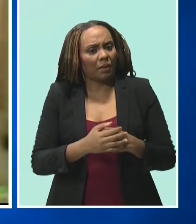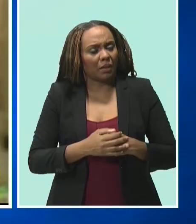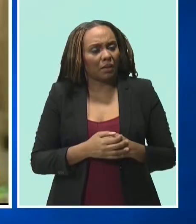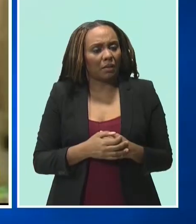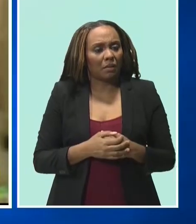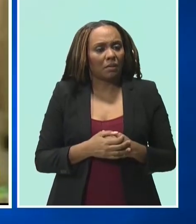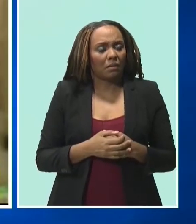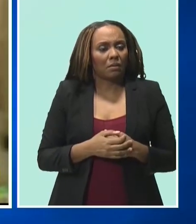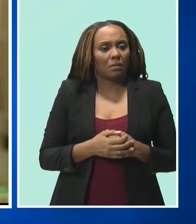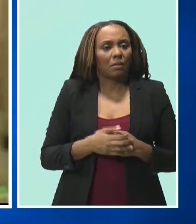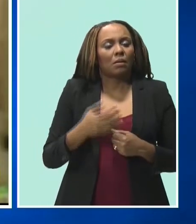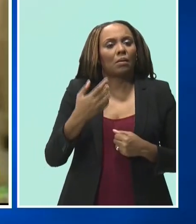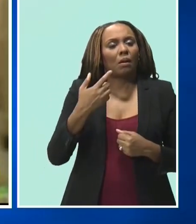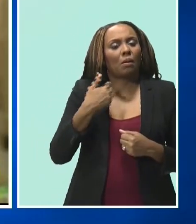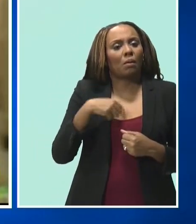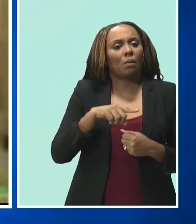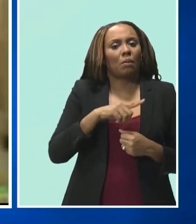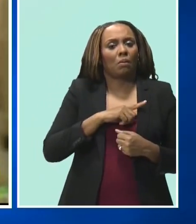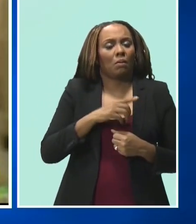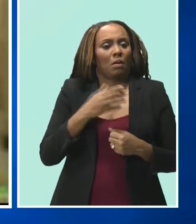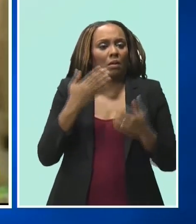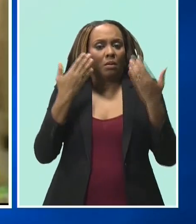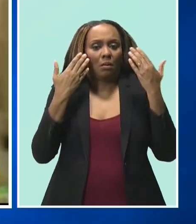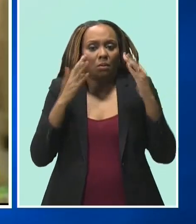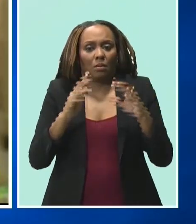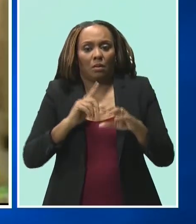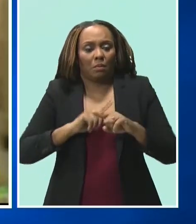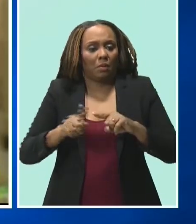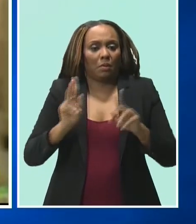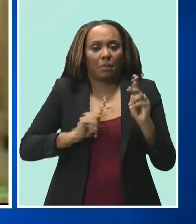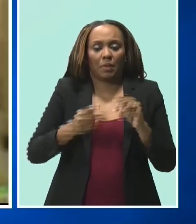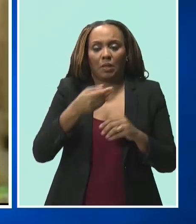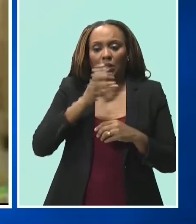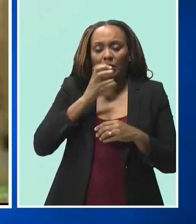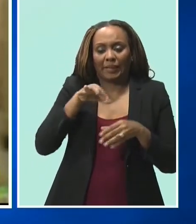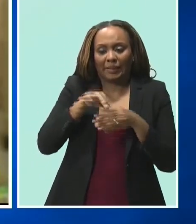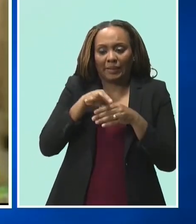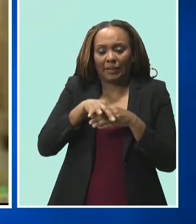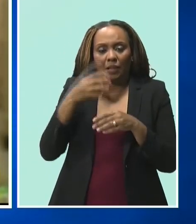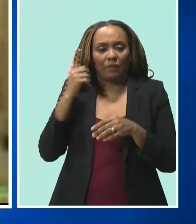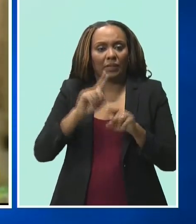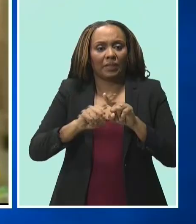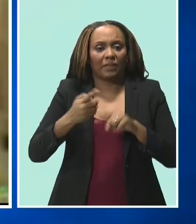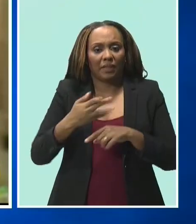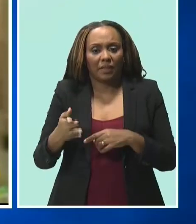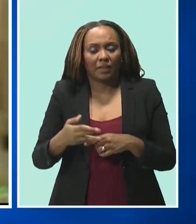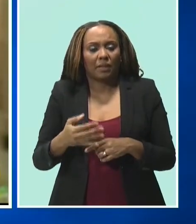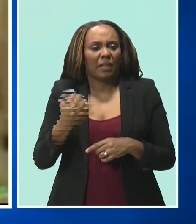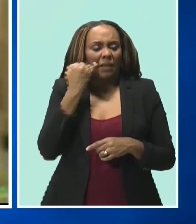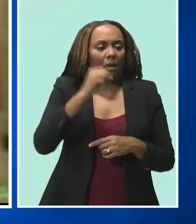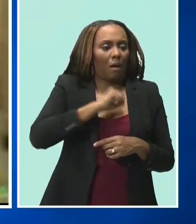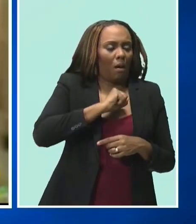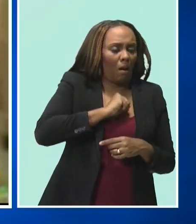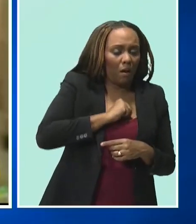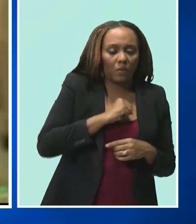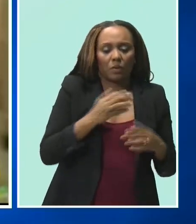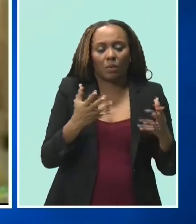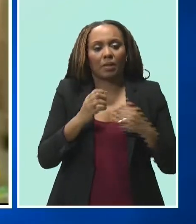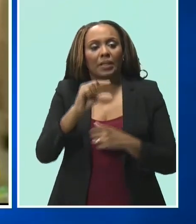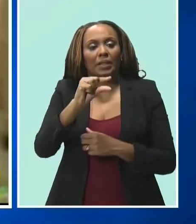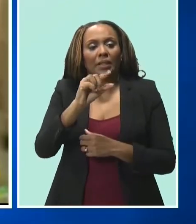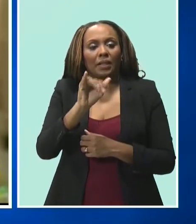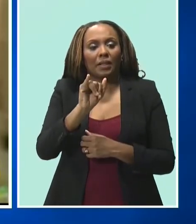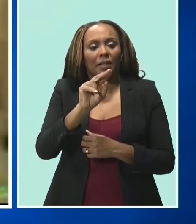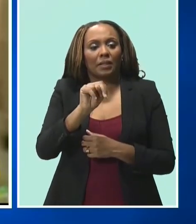any claims, but persons are using it to treat symptoms. So persons who have a cough, they may take a ginger tea,